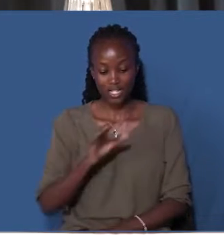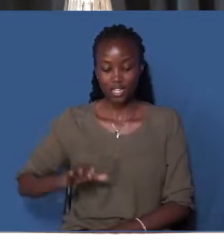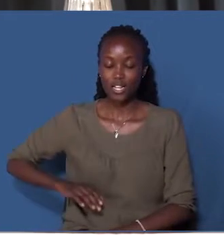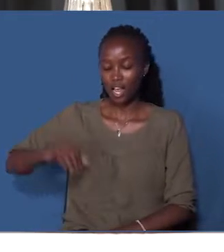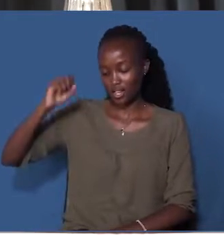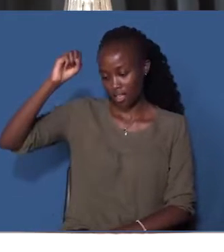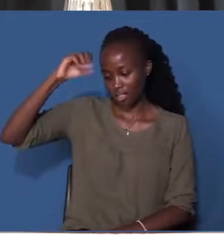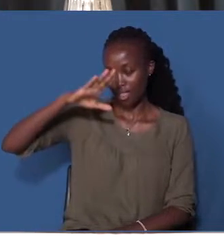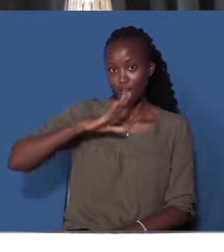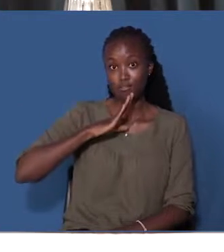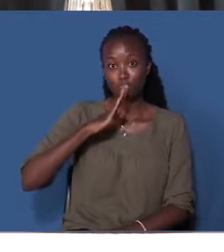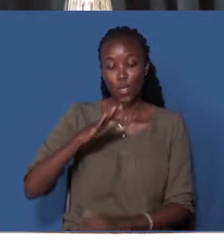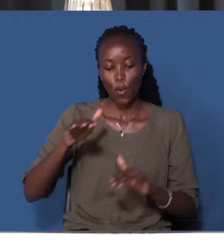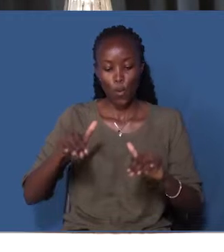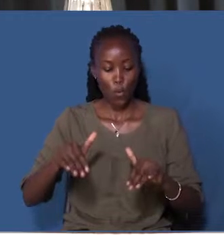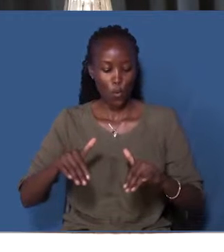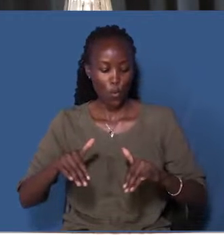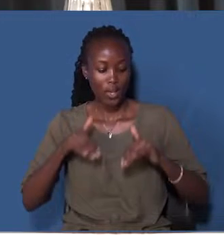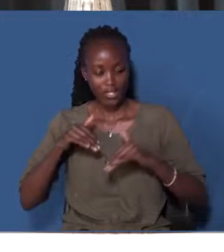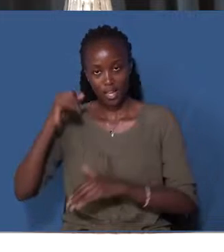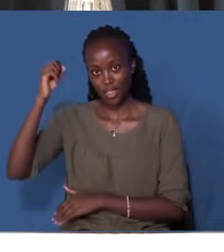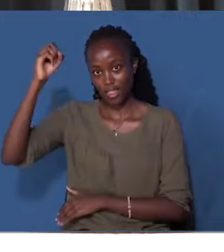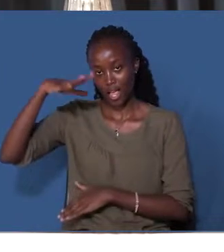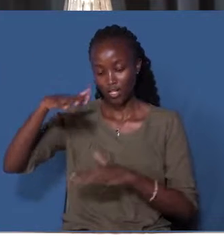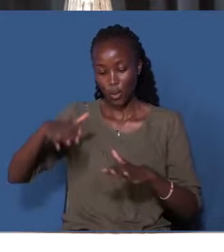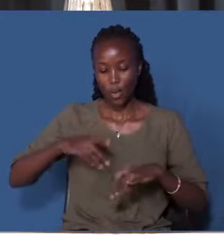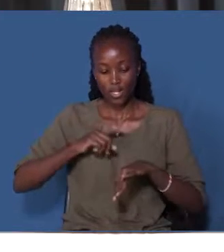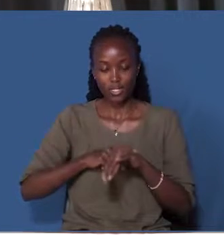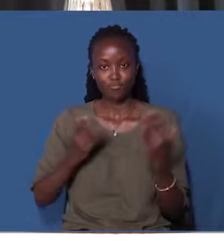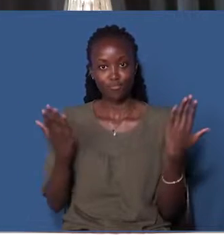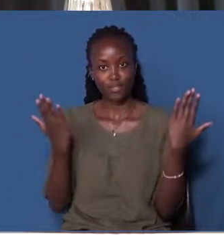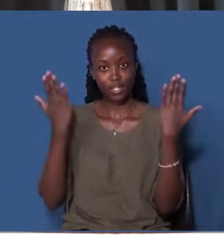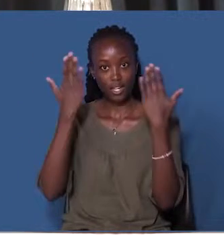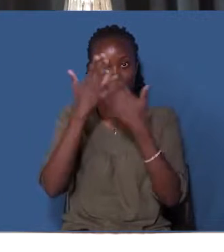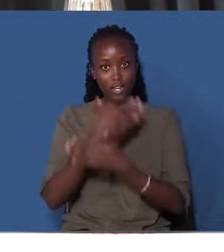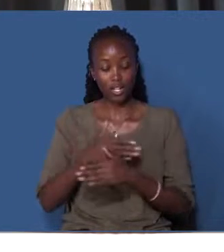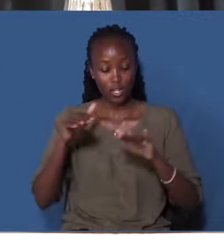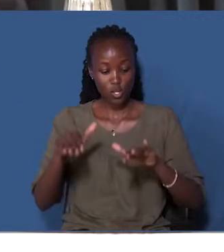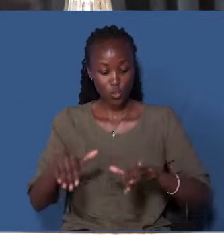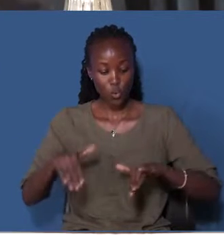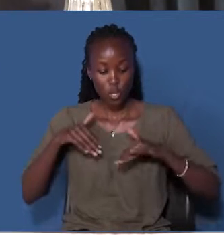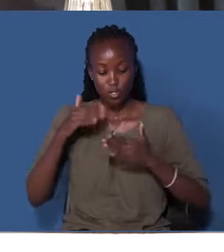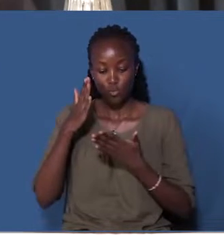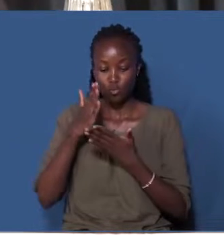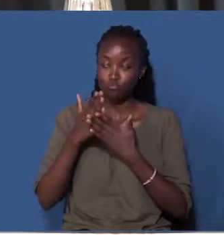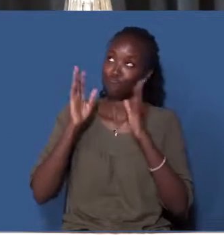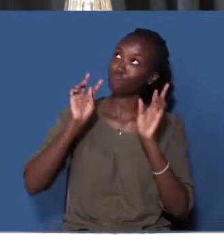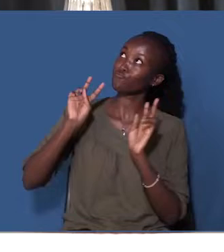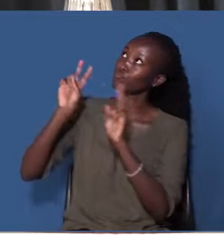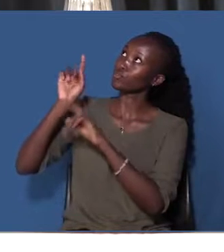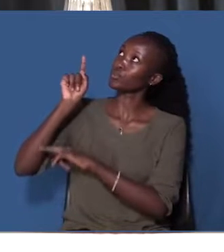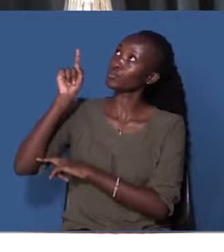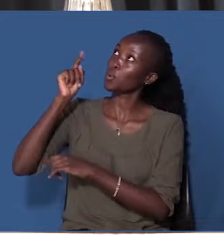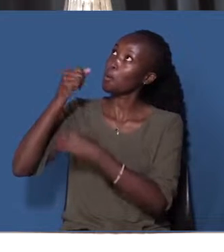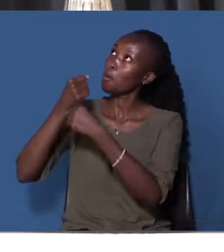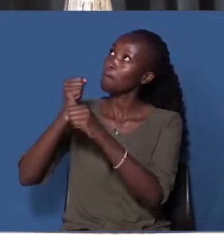for light, we wait in darkness. Longing for truth, we turn to you. Make us your own,